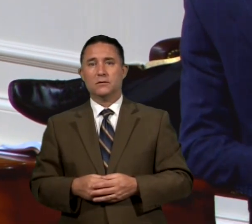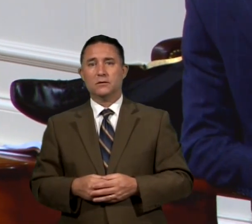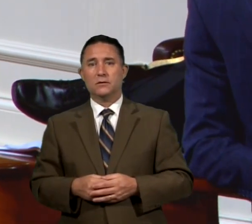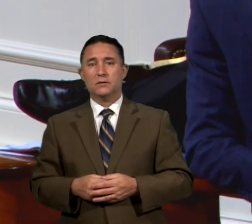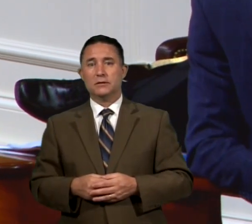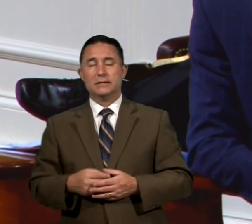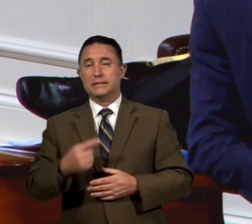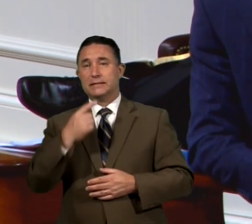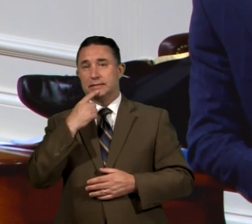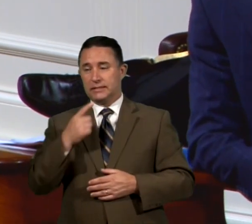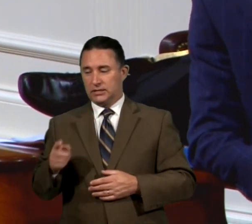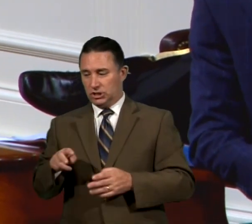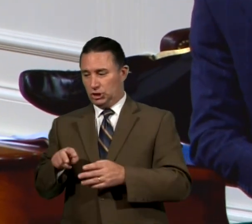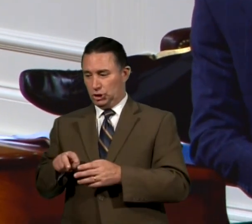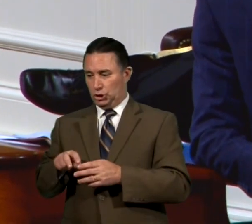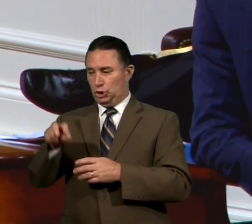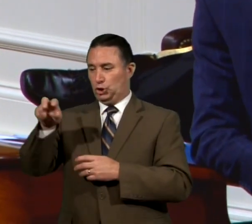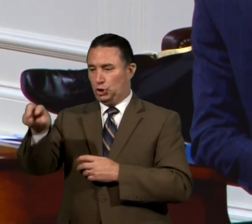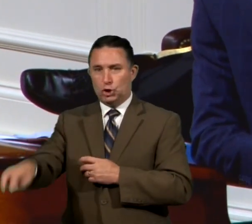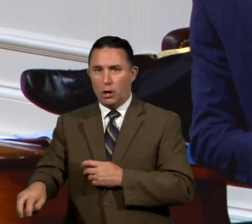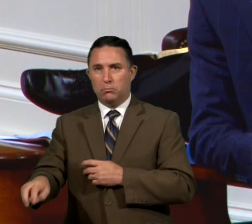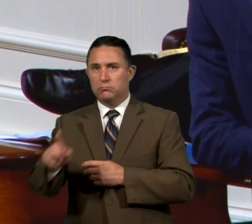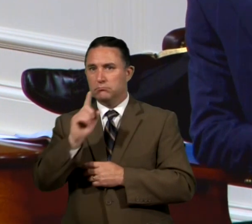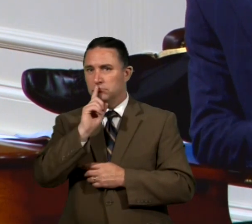The Bible did not say that he jumped.